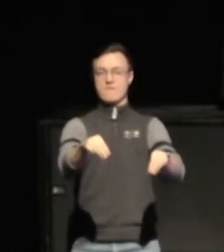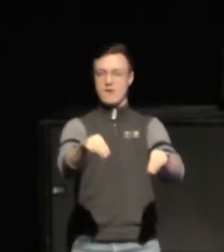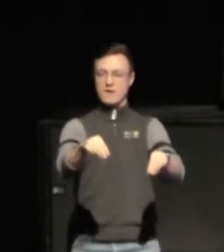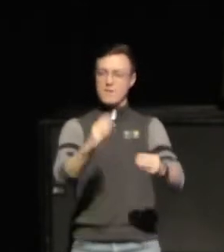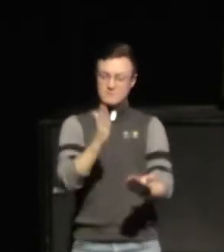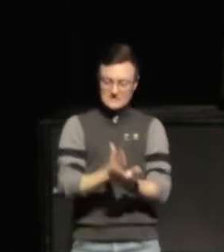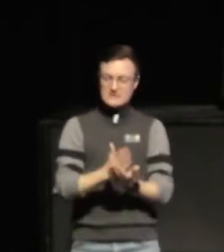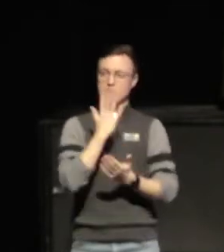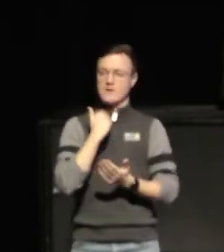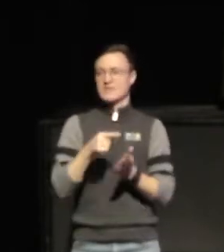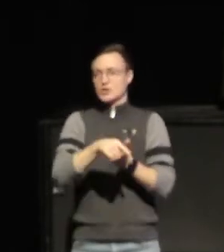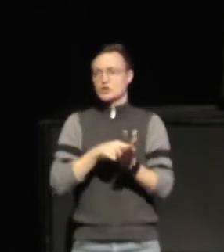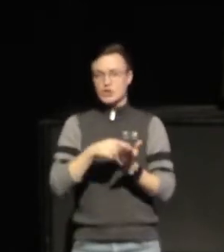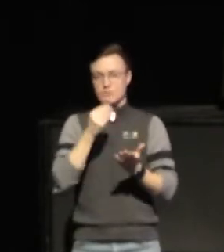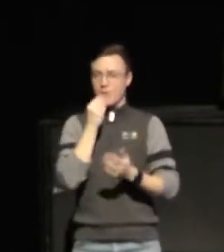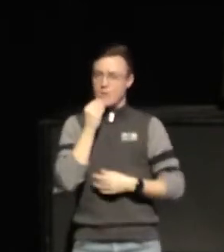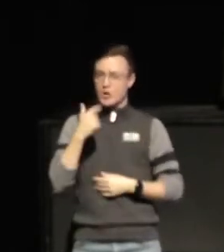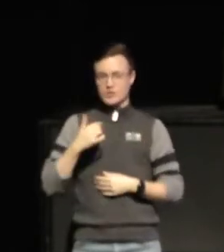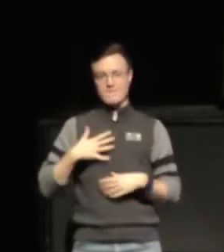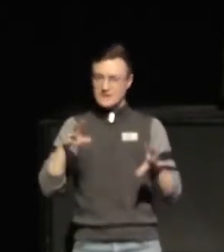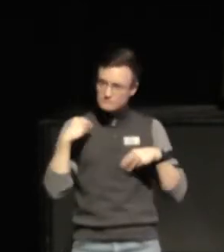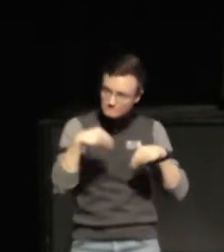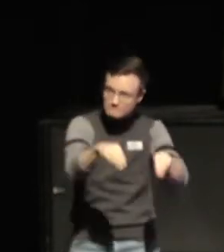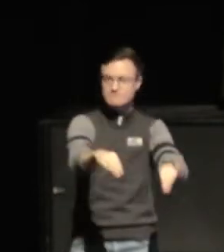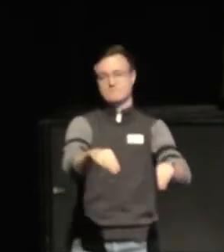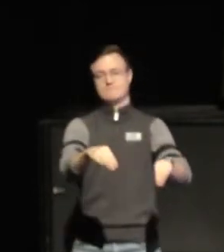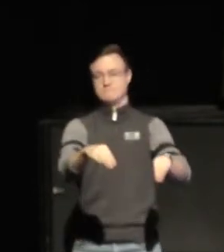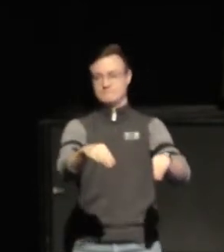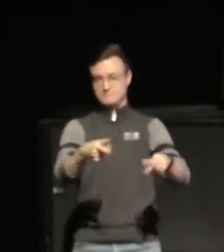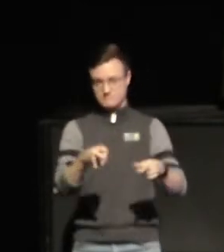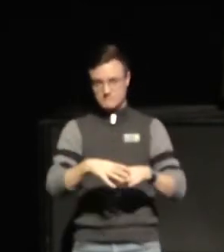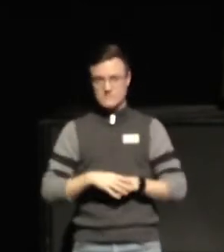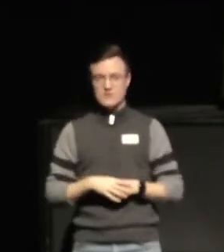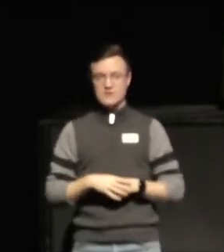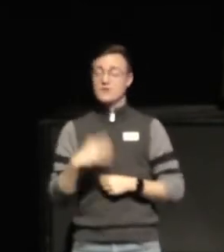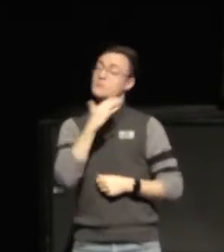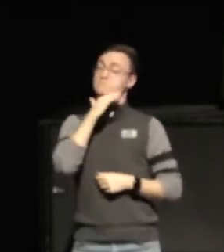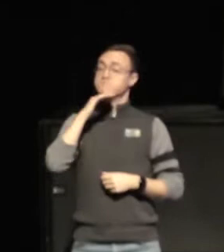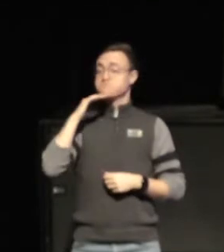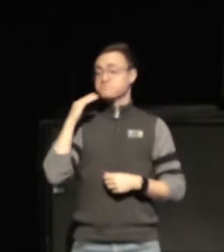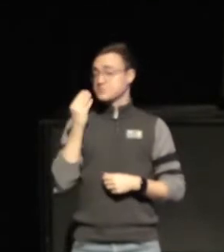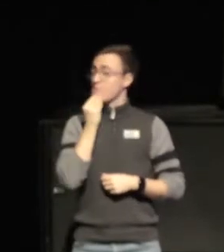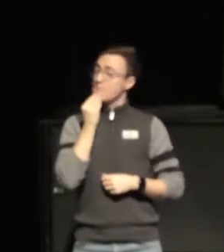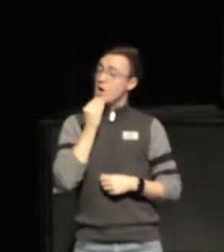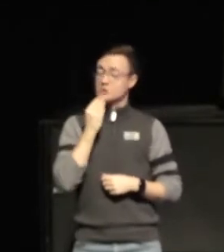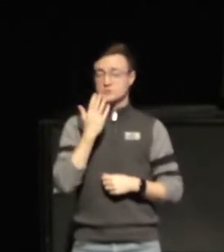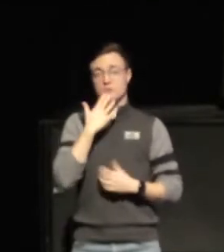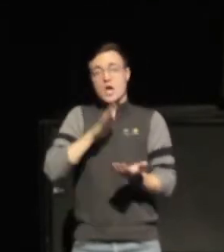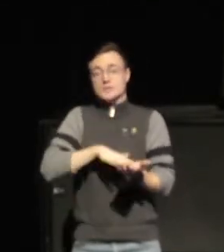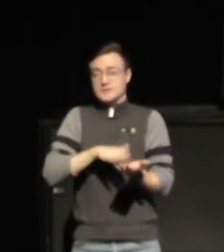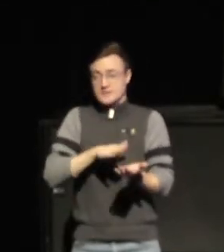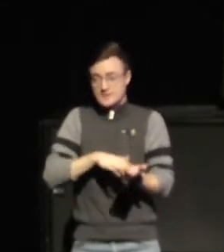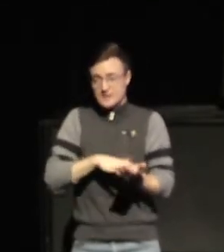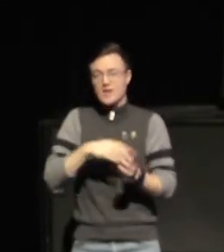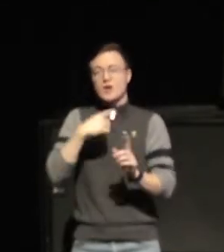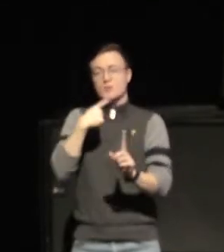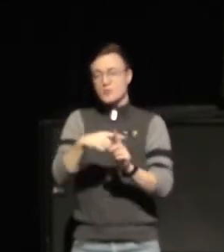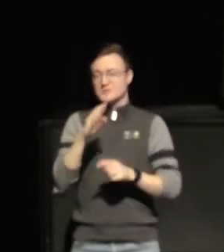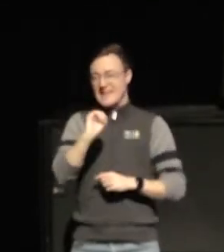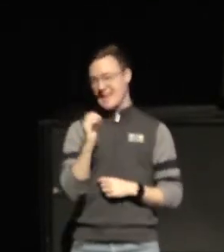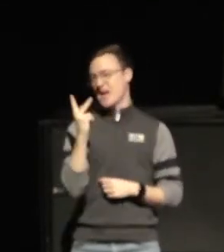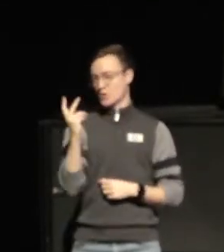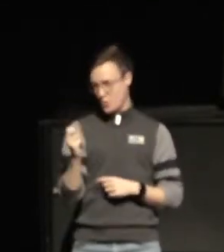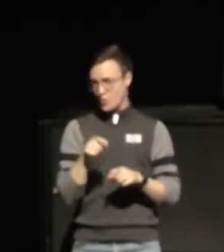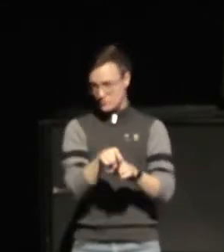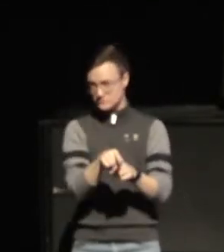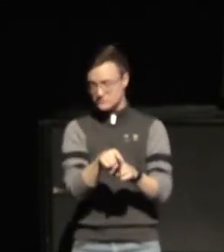produce our food, what kind of food, culturally relevant, adequate food, And that's ecologically just, and I think,